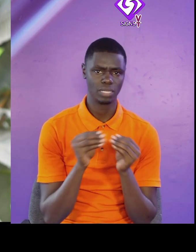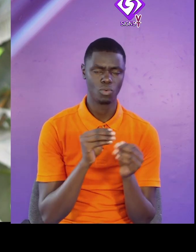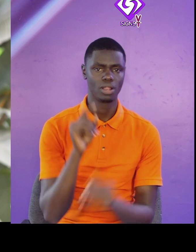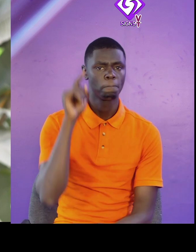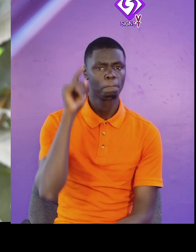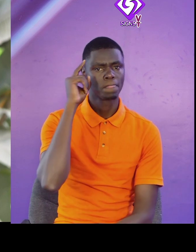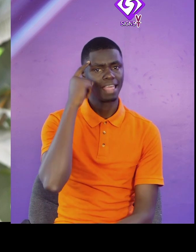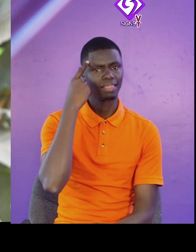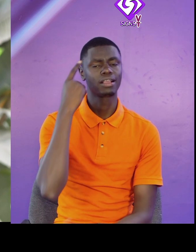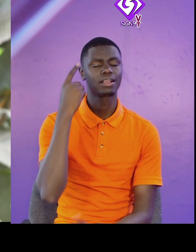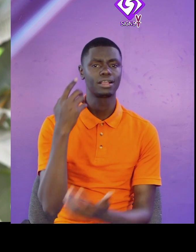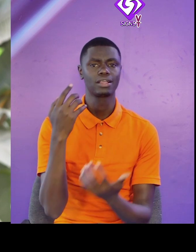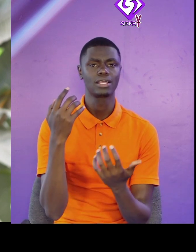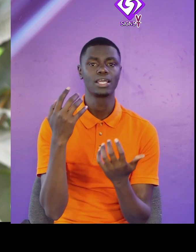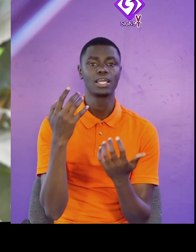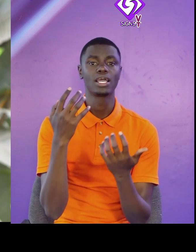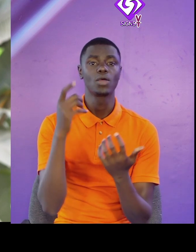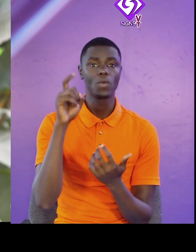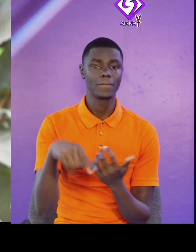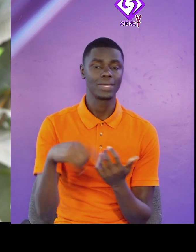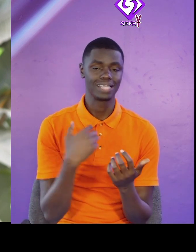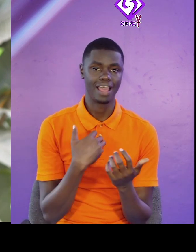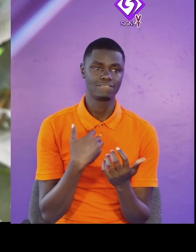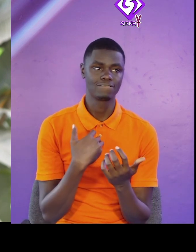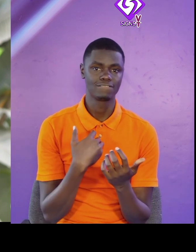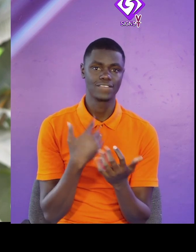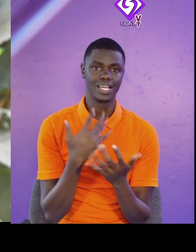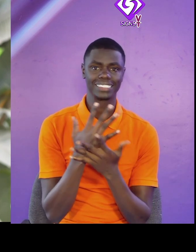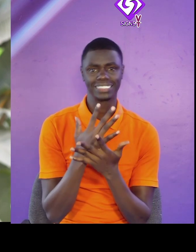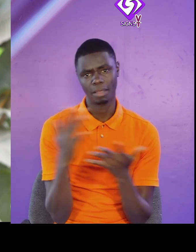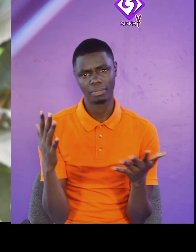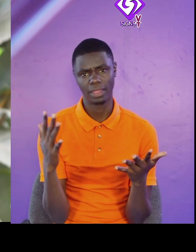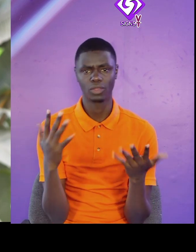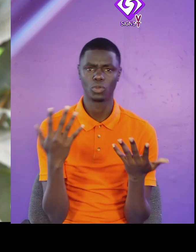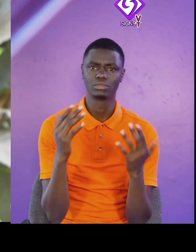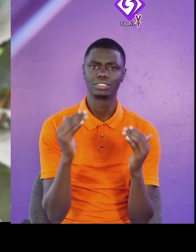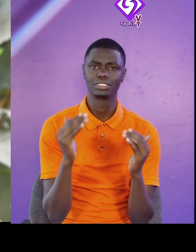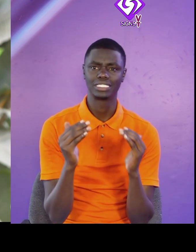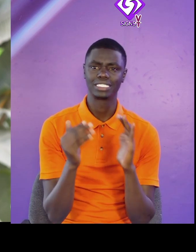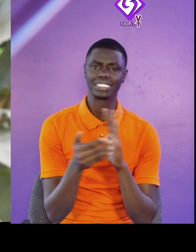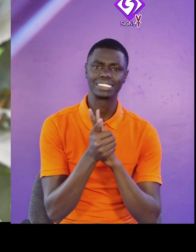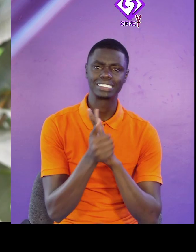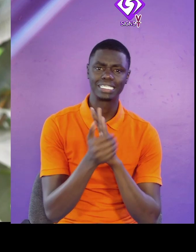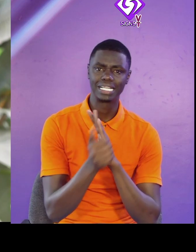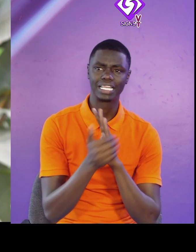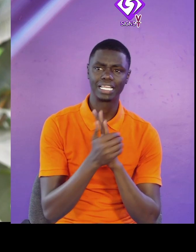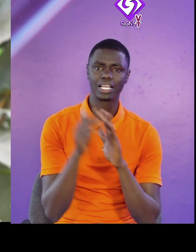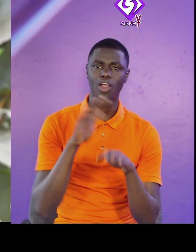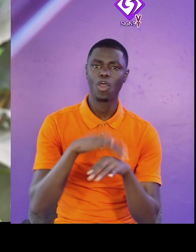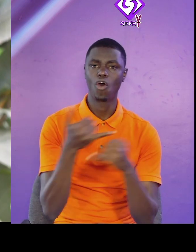to be some delivery in terms of skilling frontline workers again